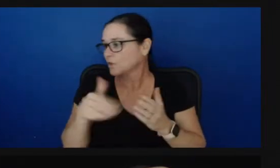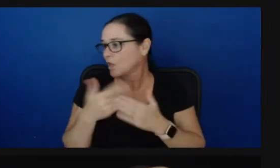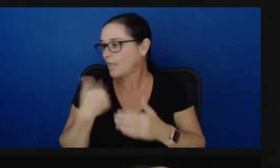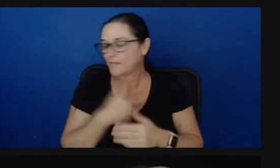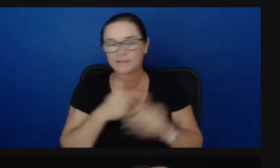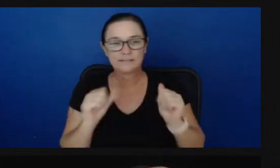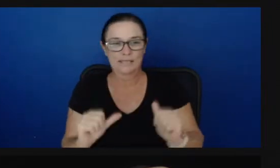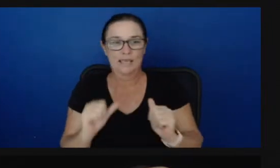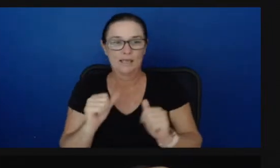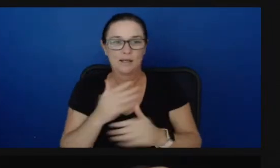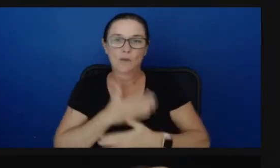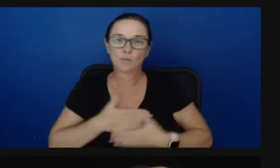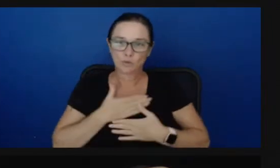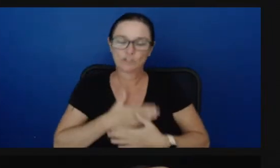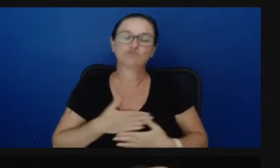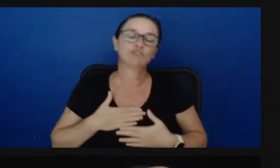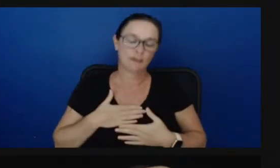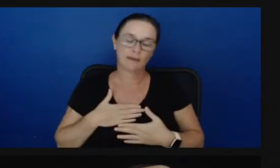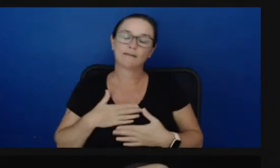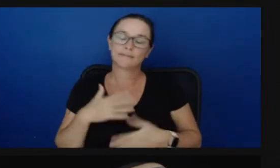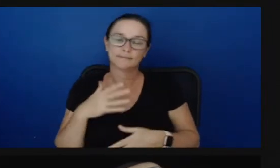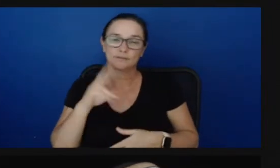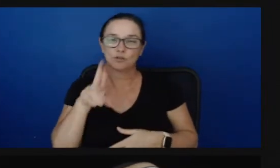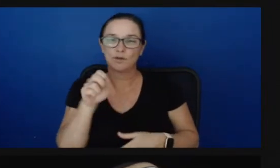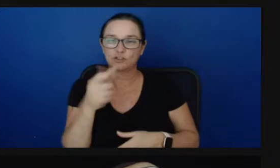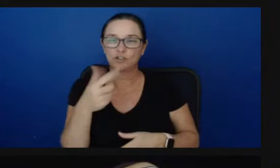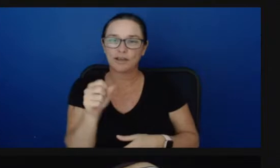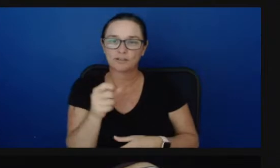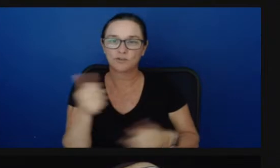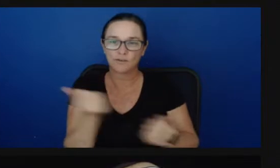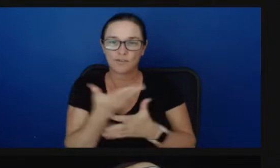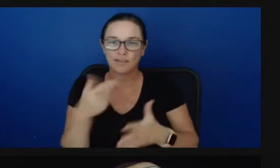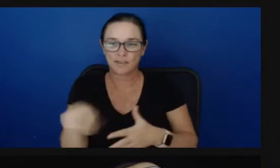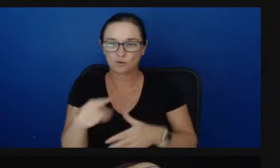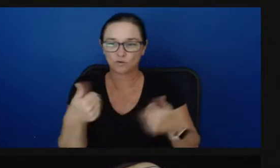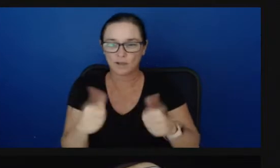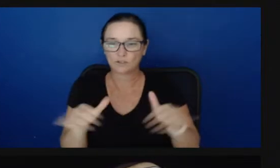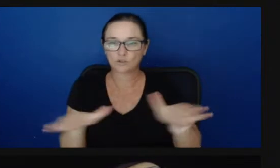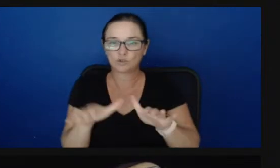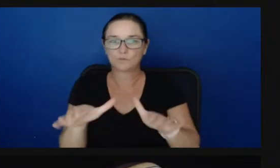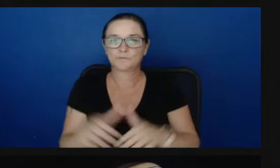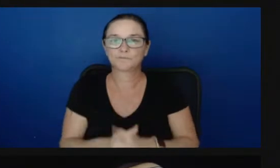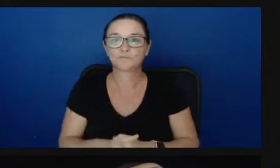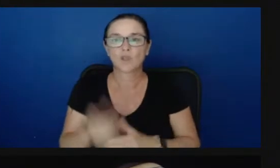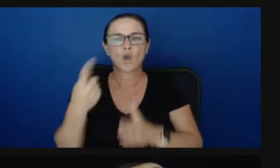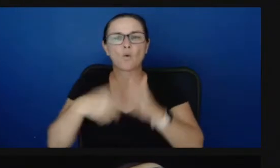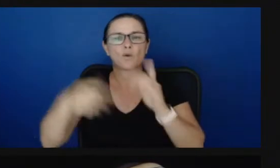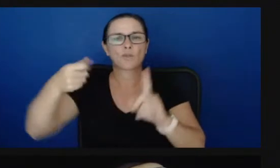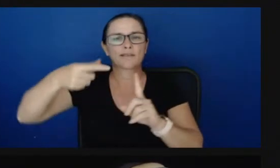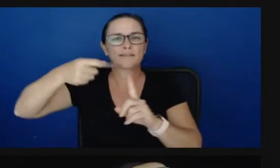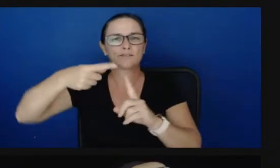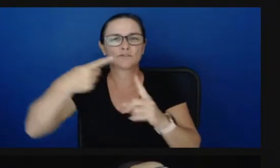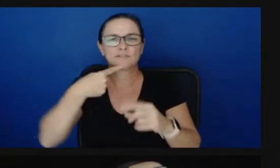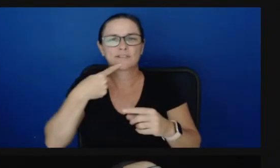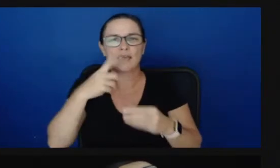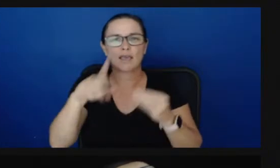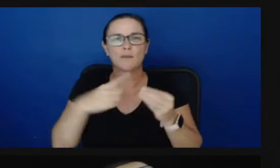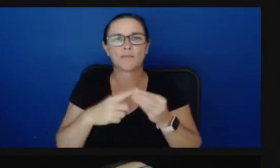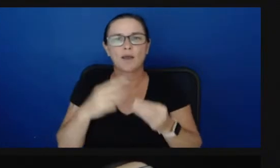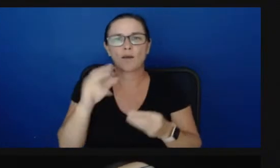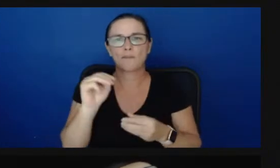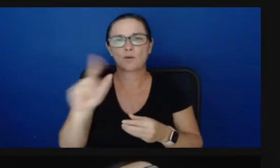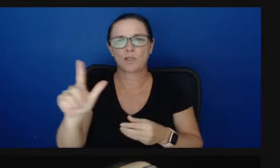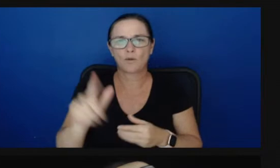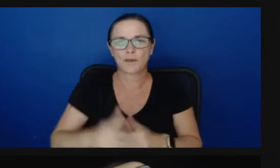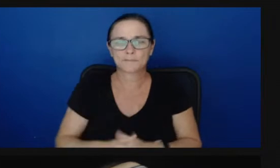USGS for all of that work they do. So cameras are great. What do the signals say about Mauna Loa? Well, the